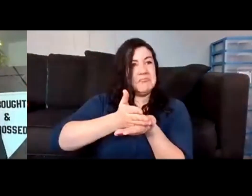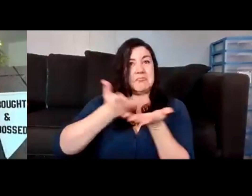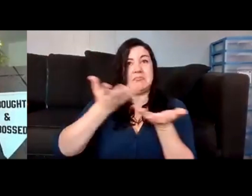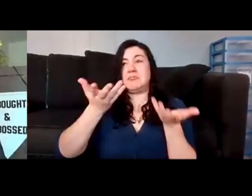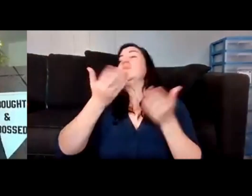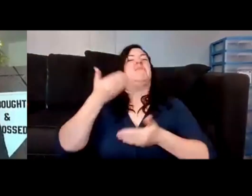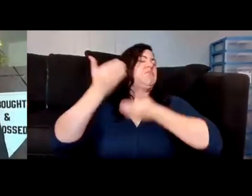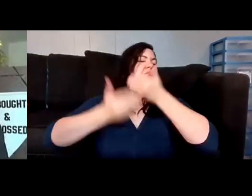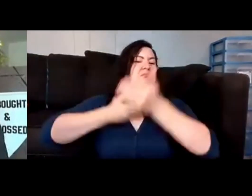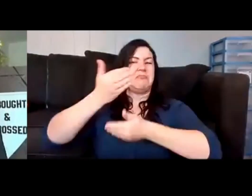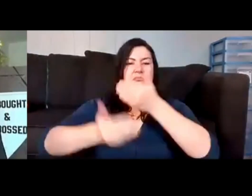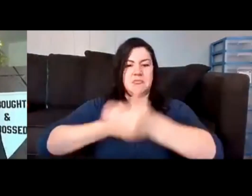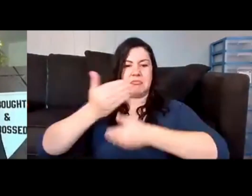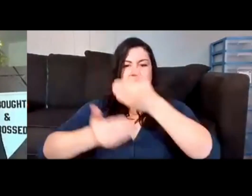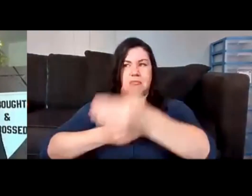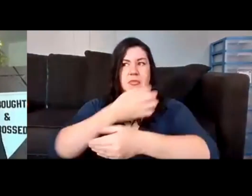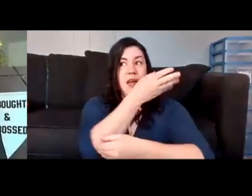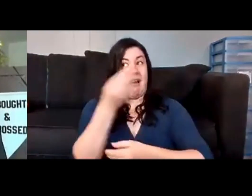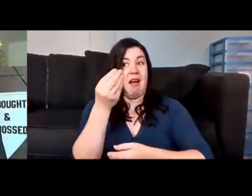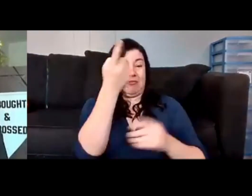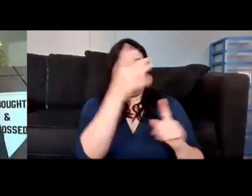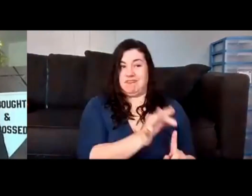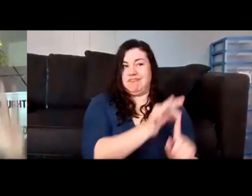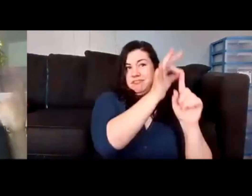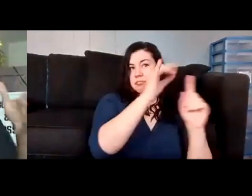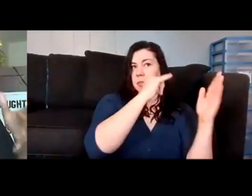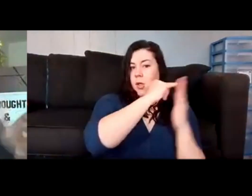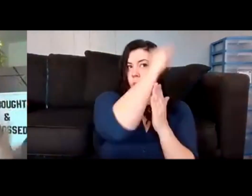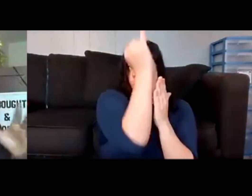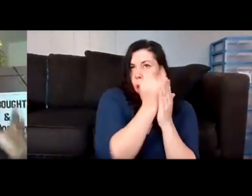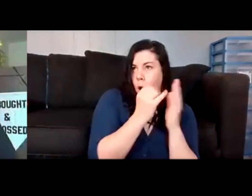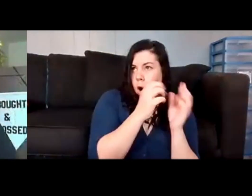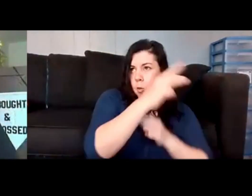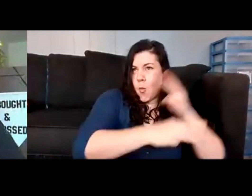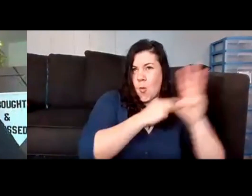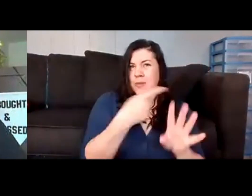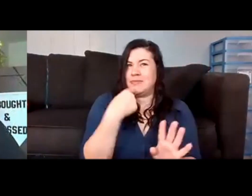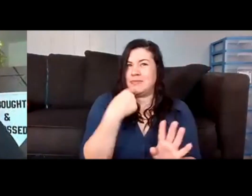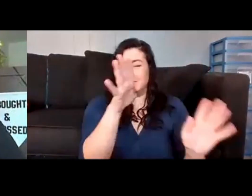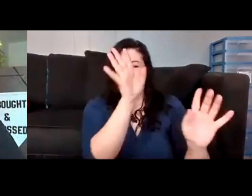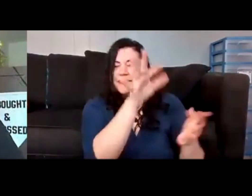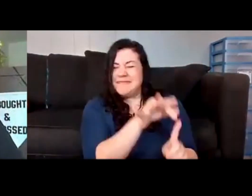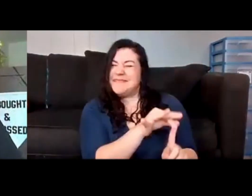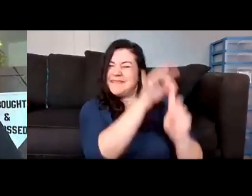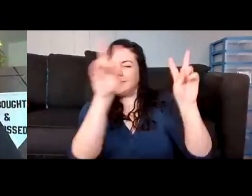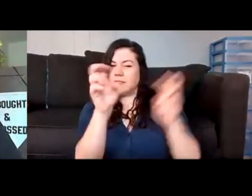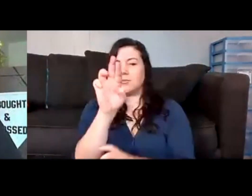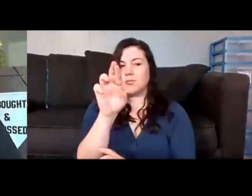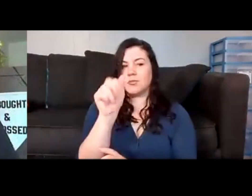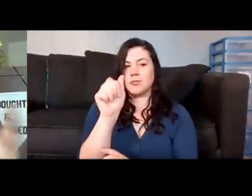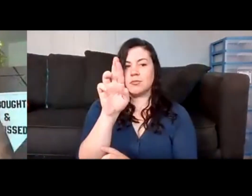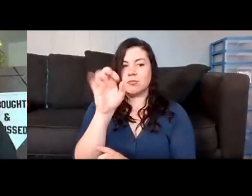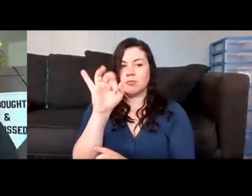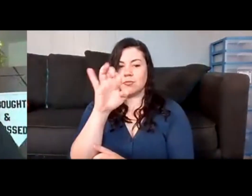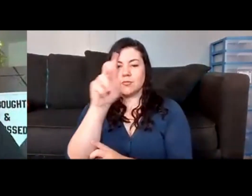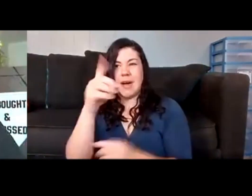the rarefied art world, and I'm saying that rarefied art world, right? Because there are different types of art, or